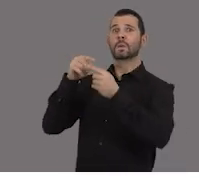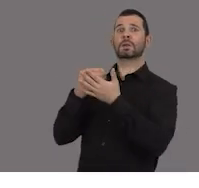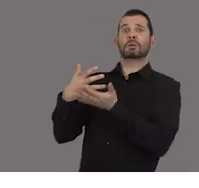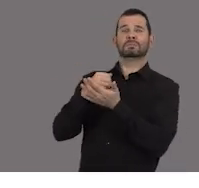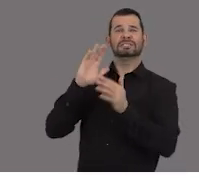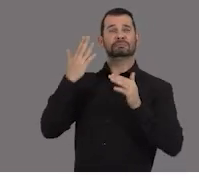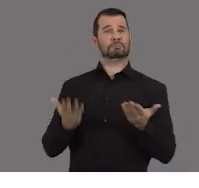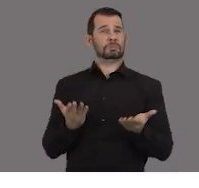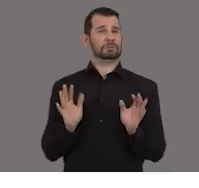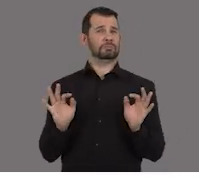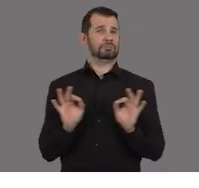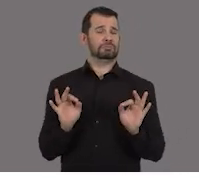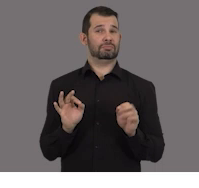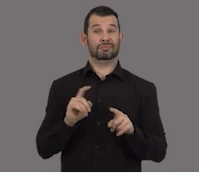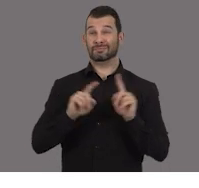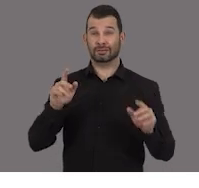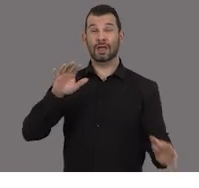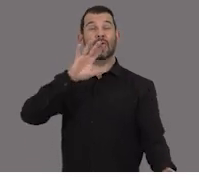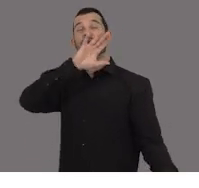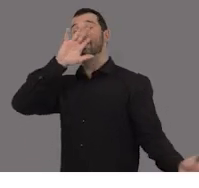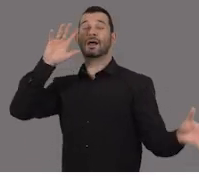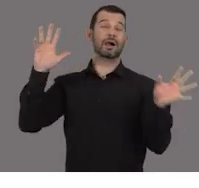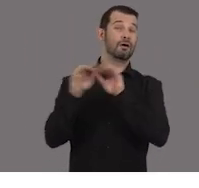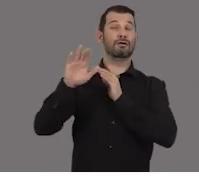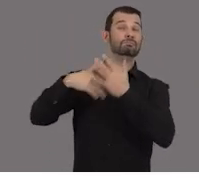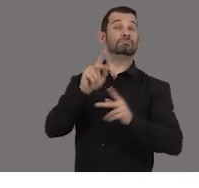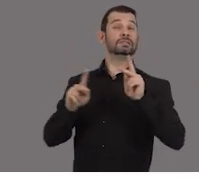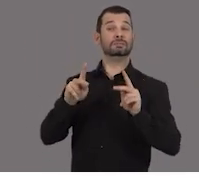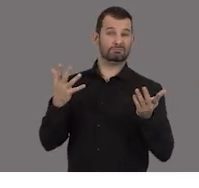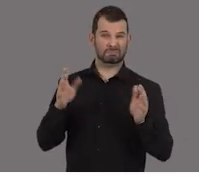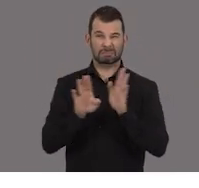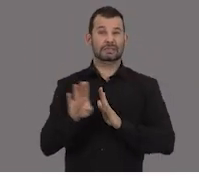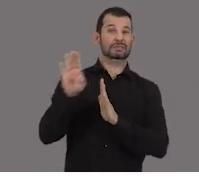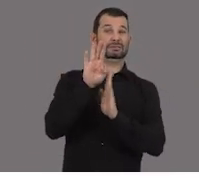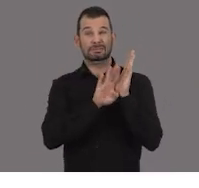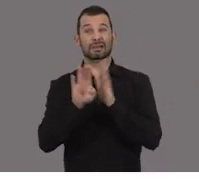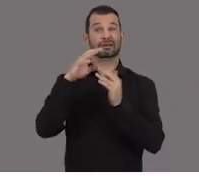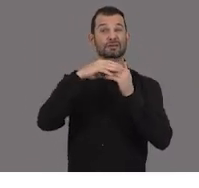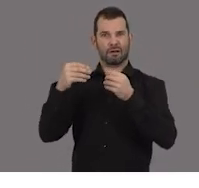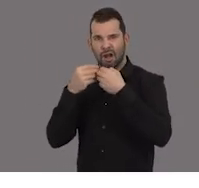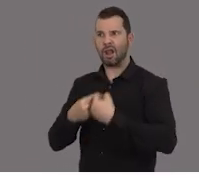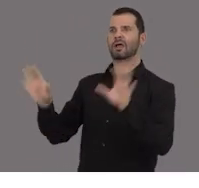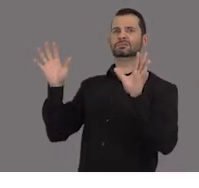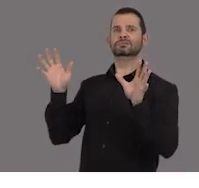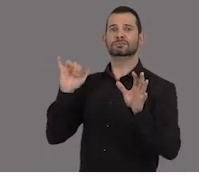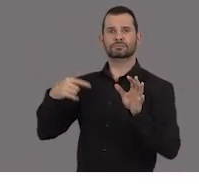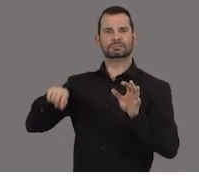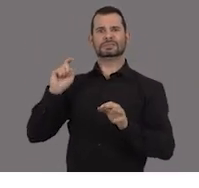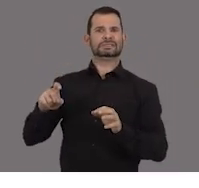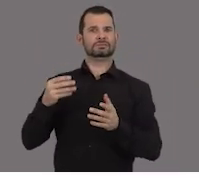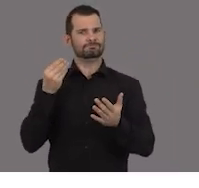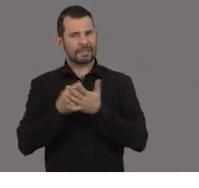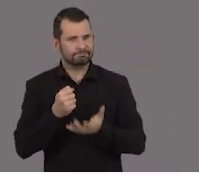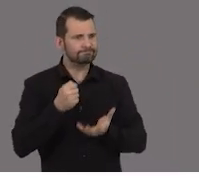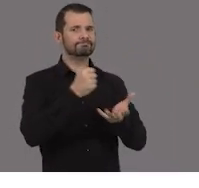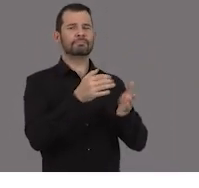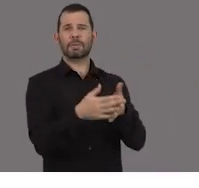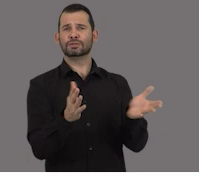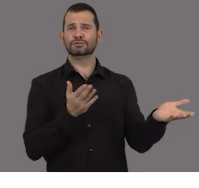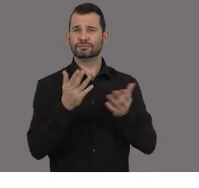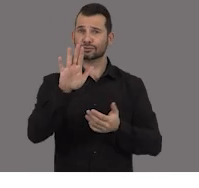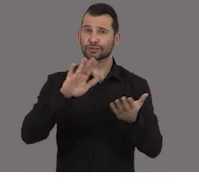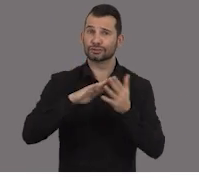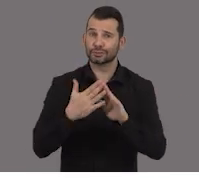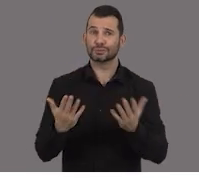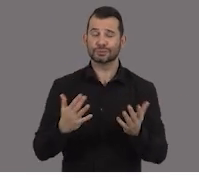few dollars of unreported income may not seem like a big deal, but collectively they amount to billions of dollars lost